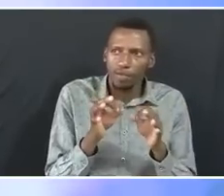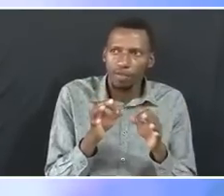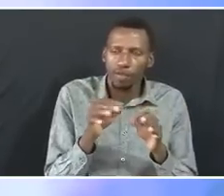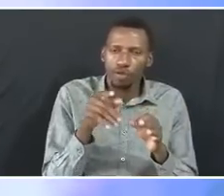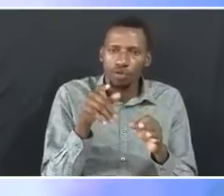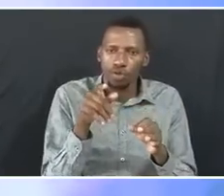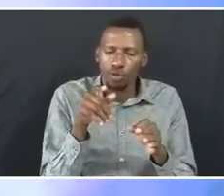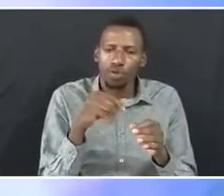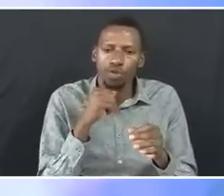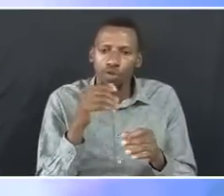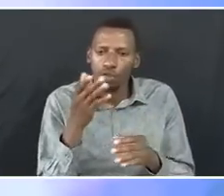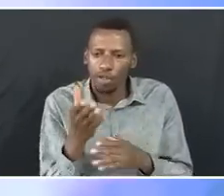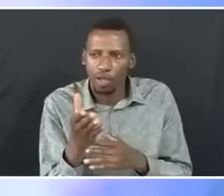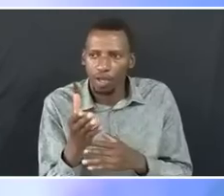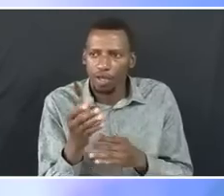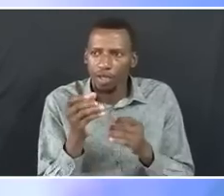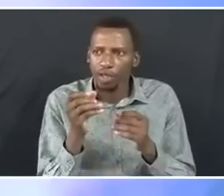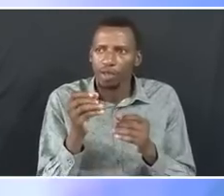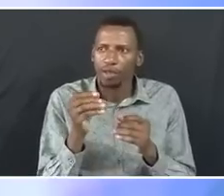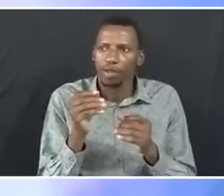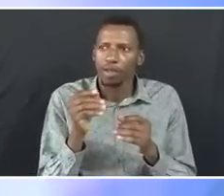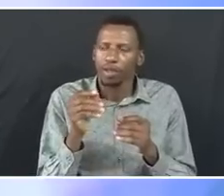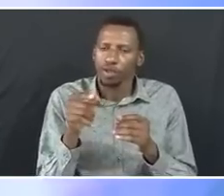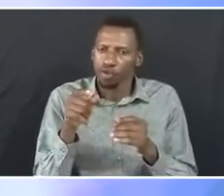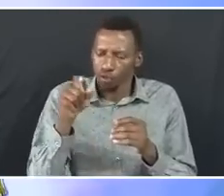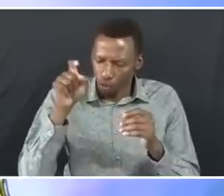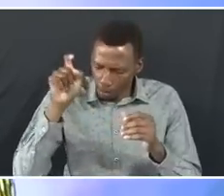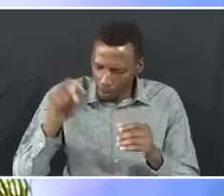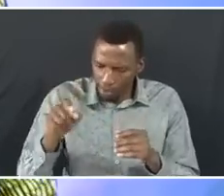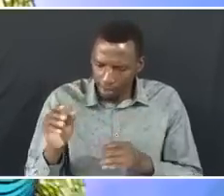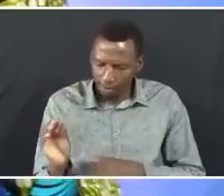or for gicha iluongo nang, for worse.